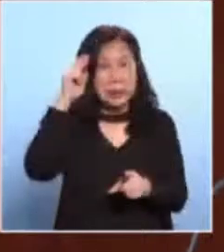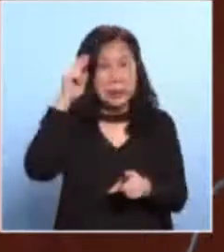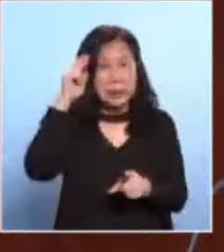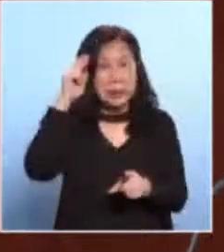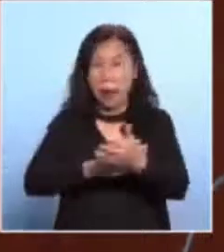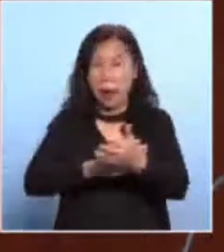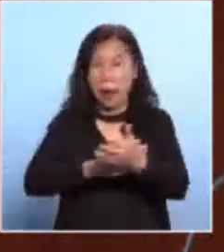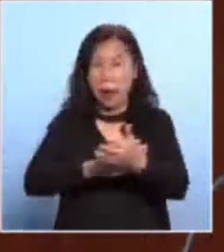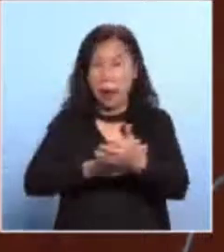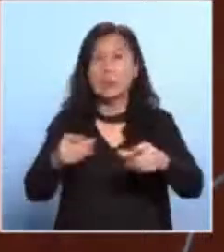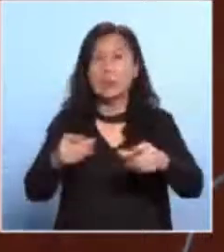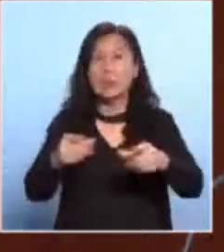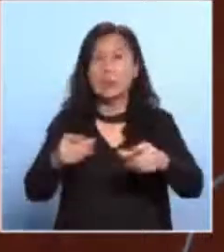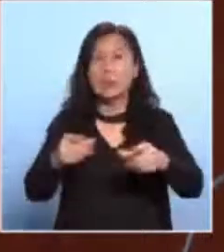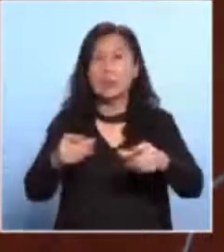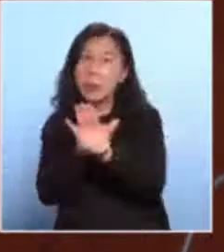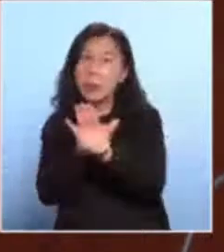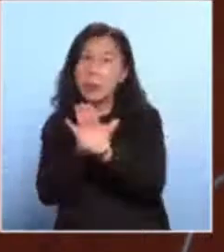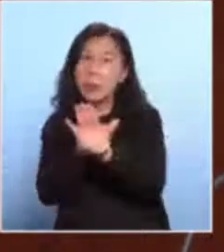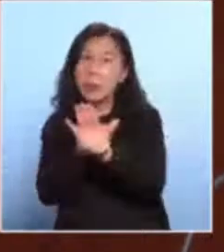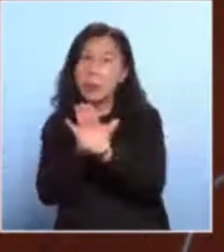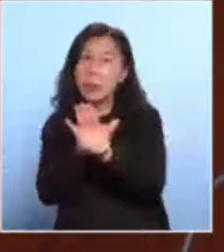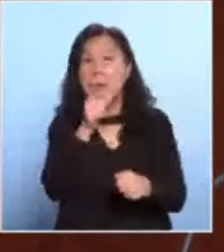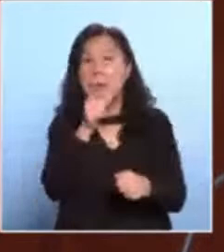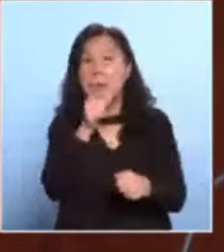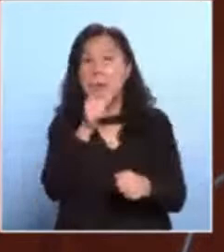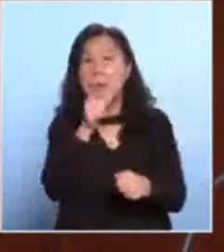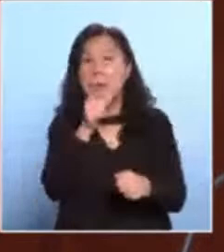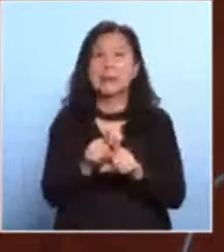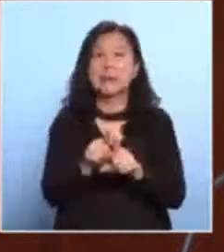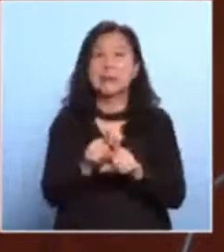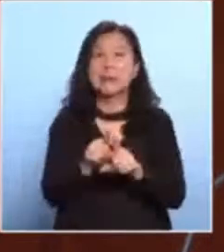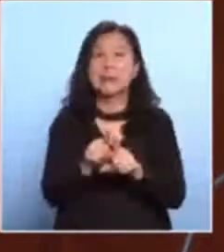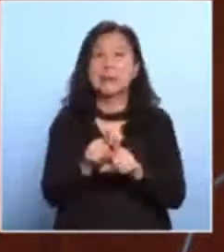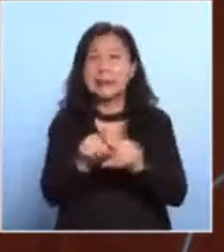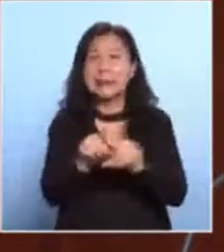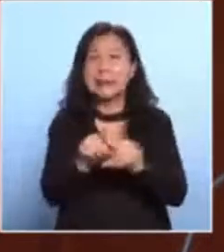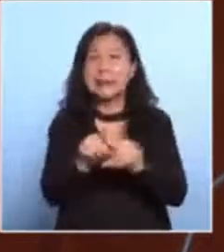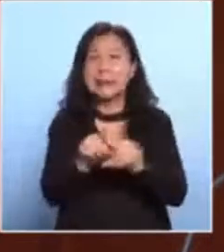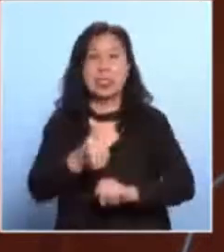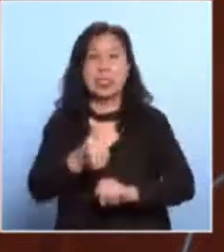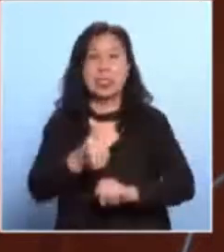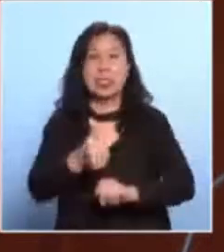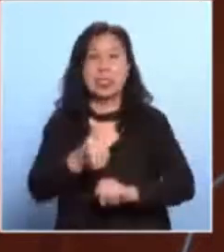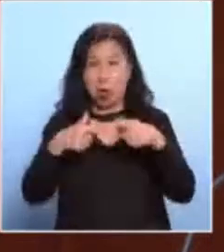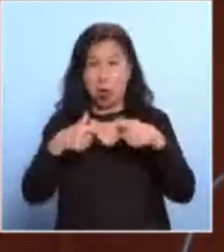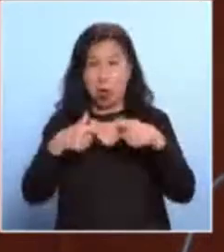recovery to support people in mental recovery and their carers.